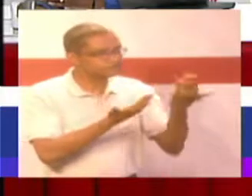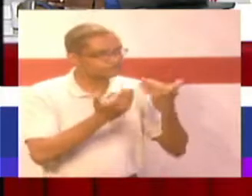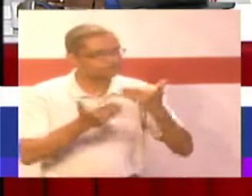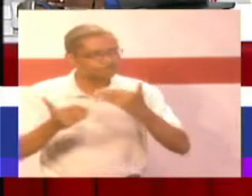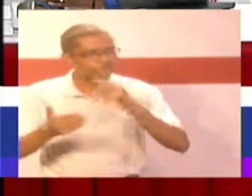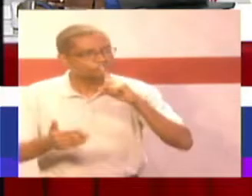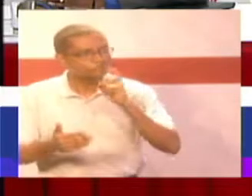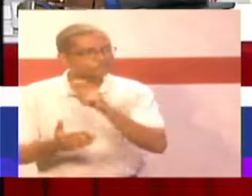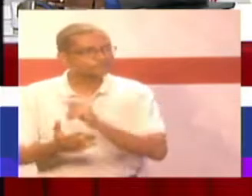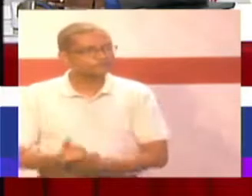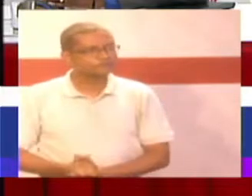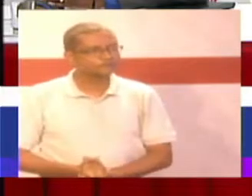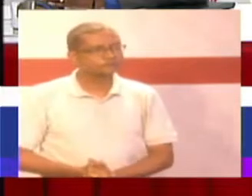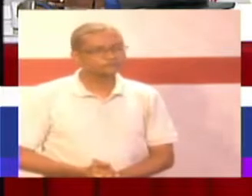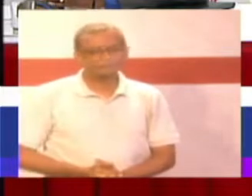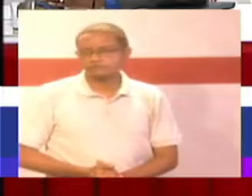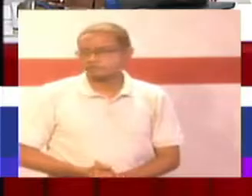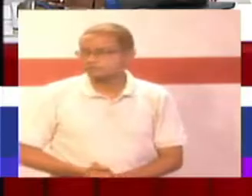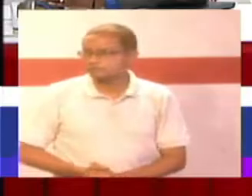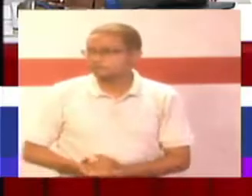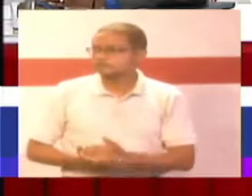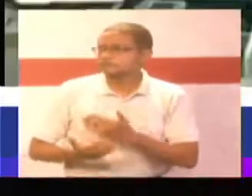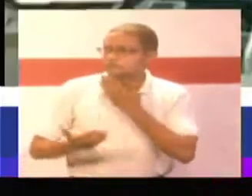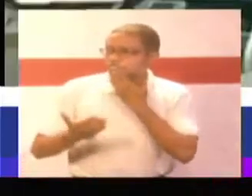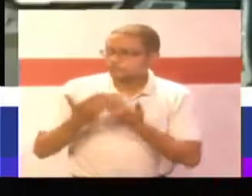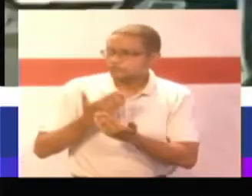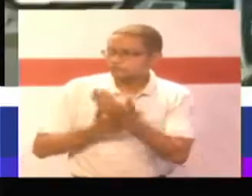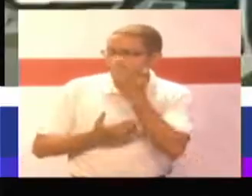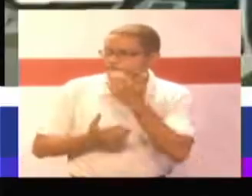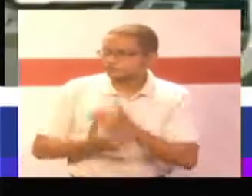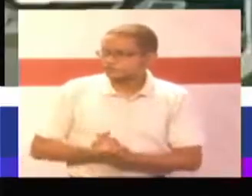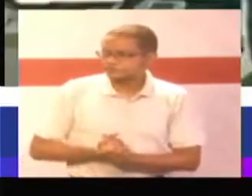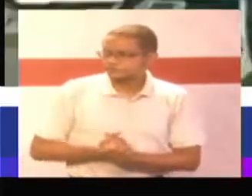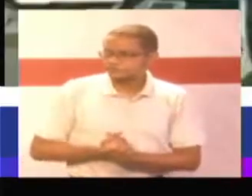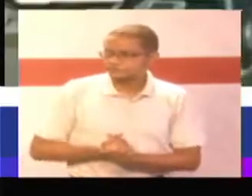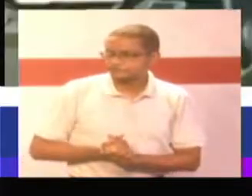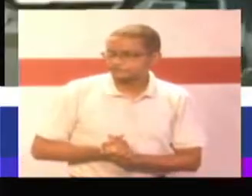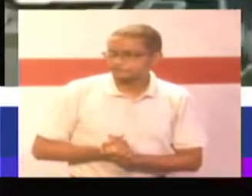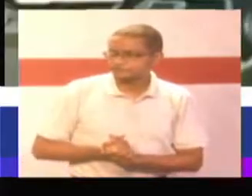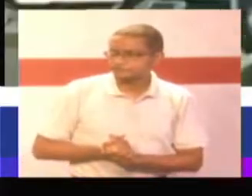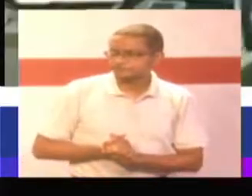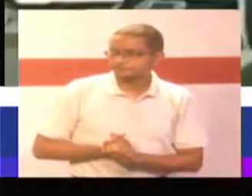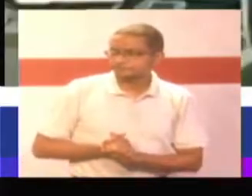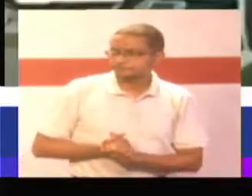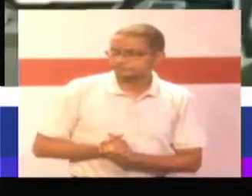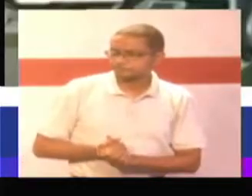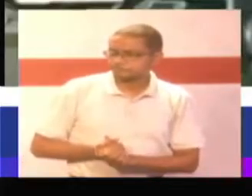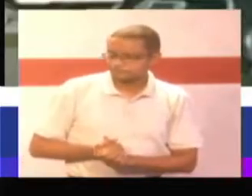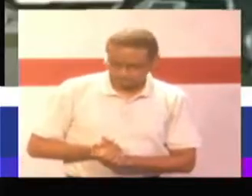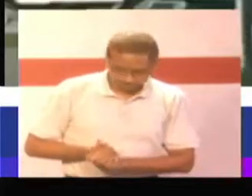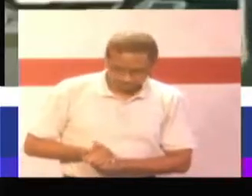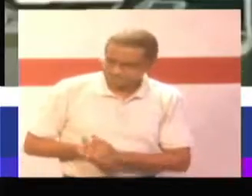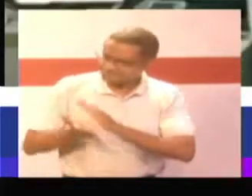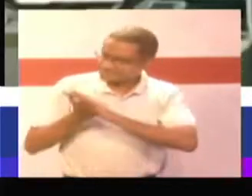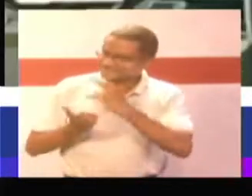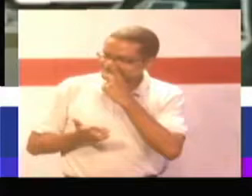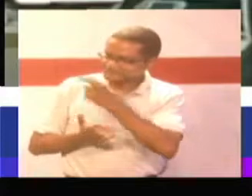Good morning, Newsday. Hi. Good morning, Mr. Alexander. Nice to see you again. Yes. I hope you're